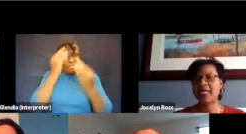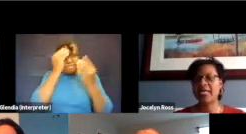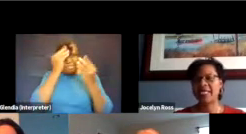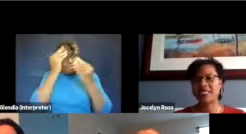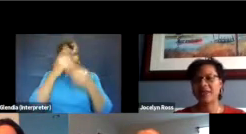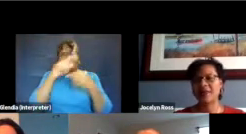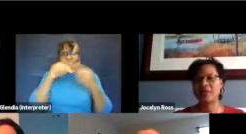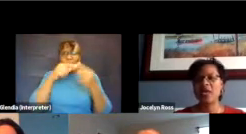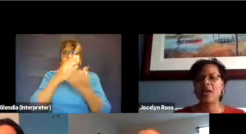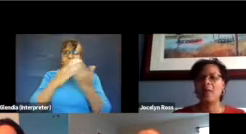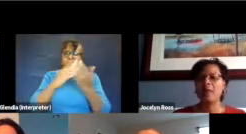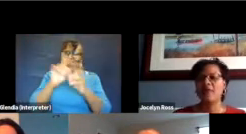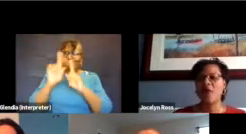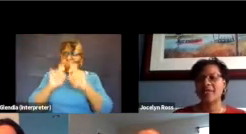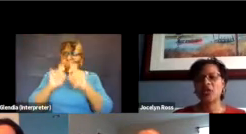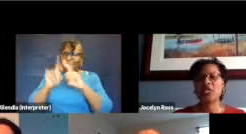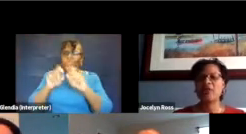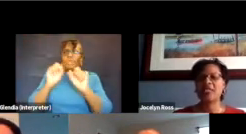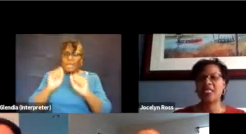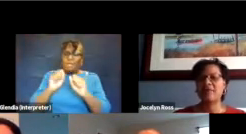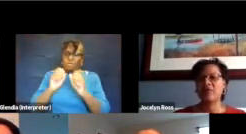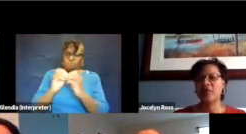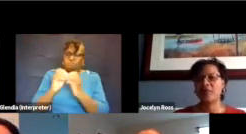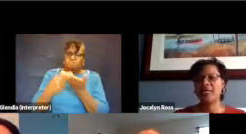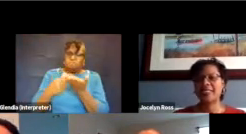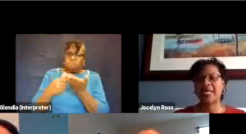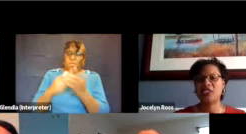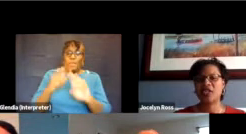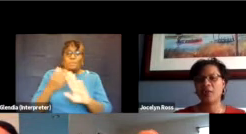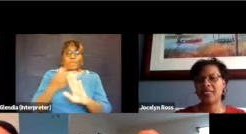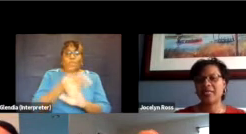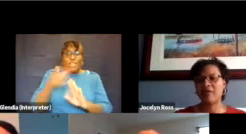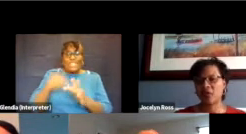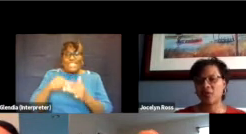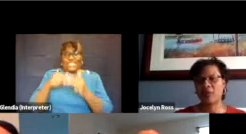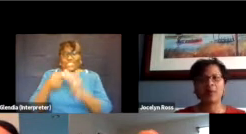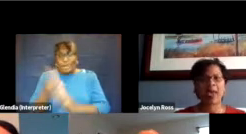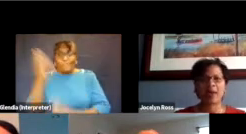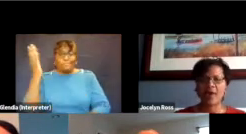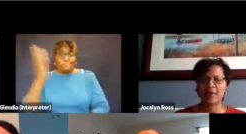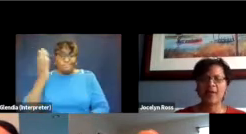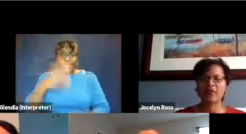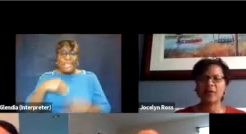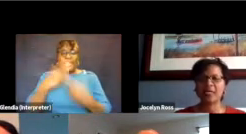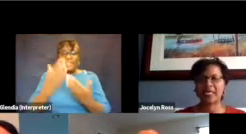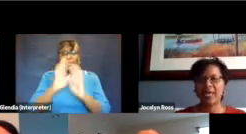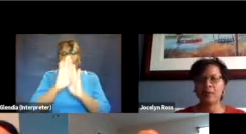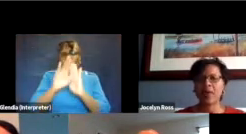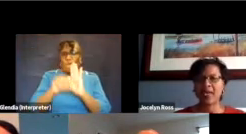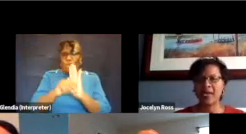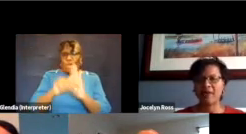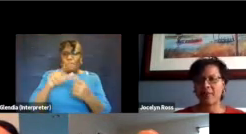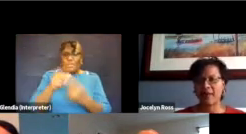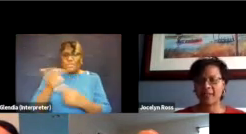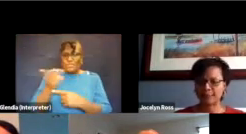and we can get into those. But before I turn it over to them for their presentation, I wanted to give you a little bit of background about them because I can't